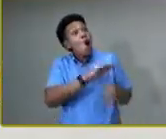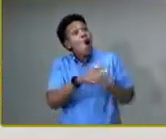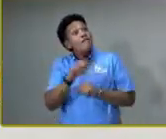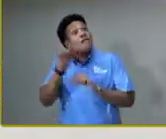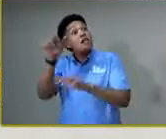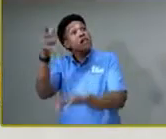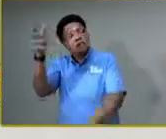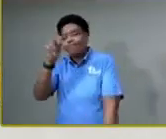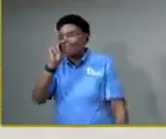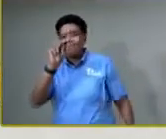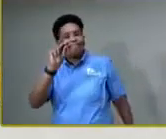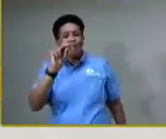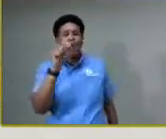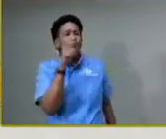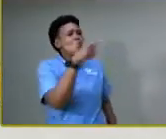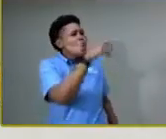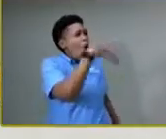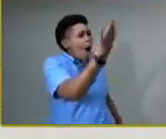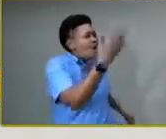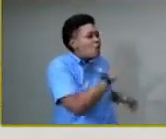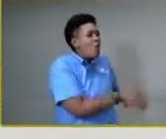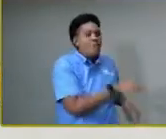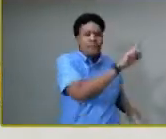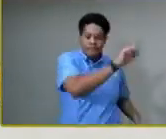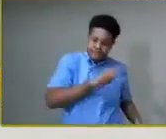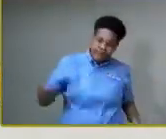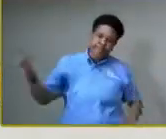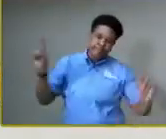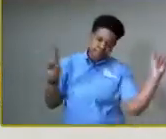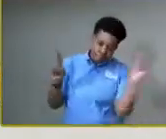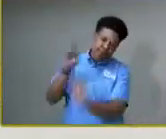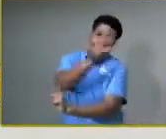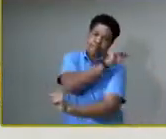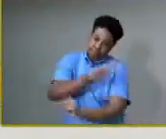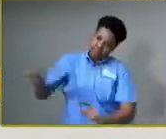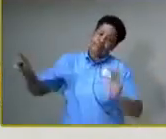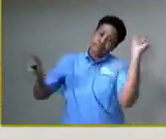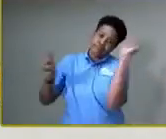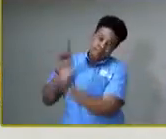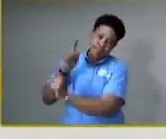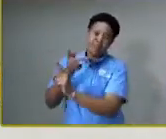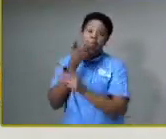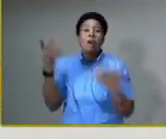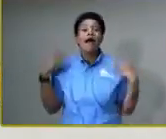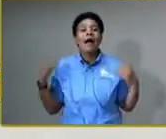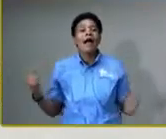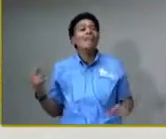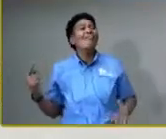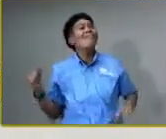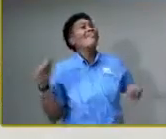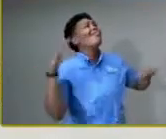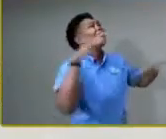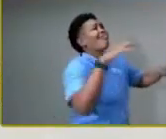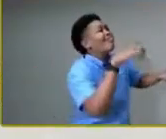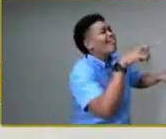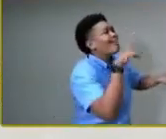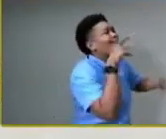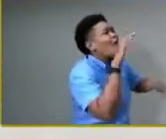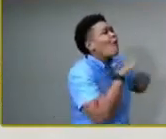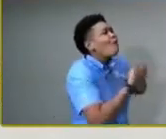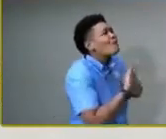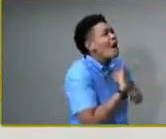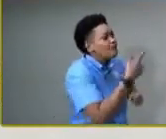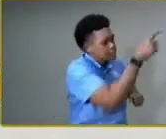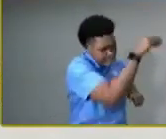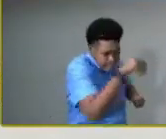take some of the non-COVID patients out of the public health system, and so create space